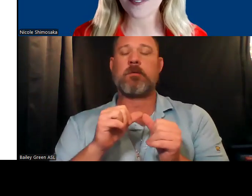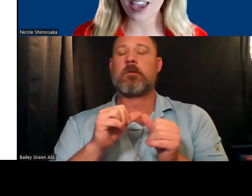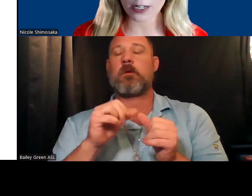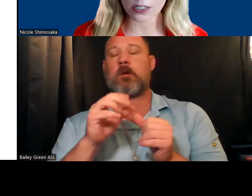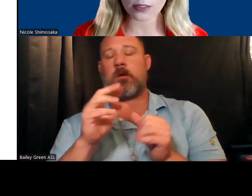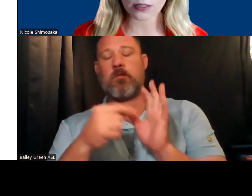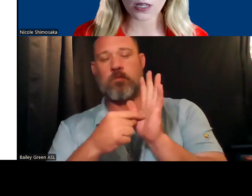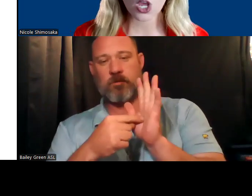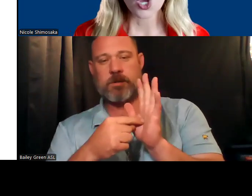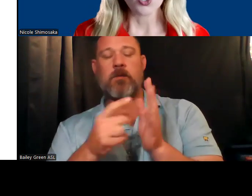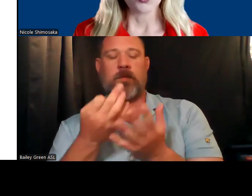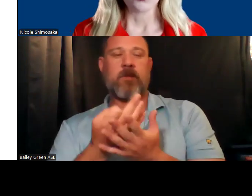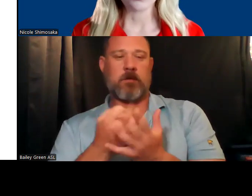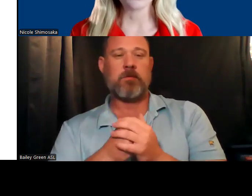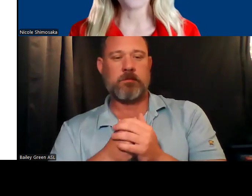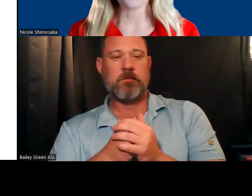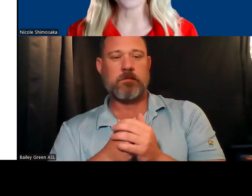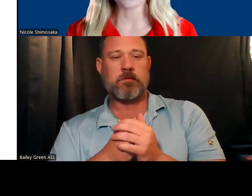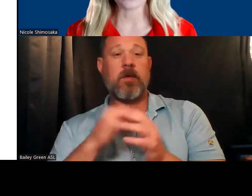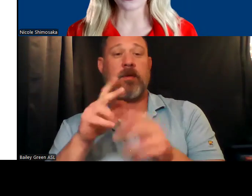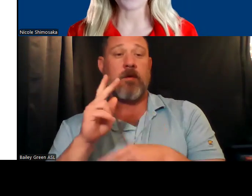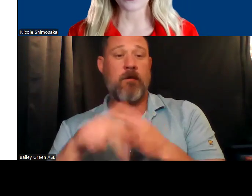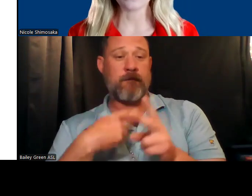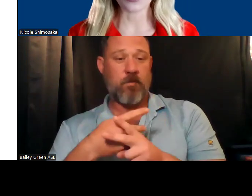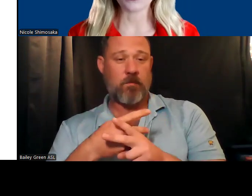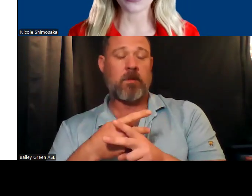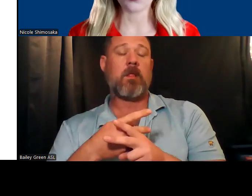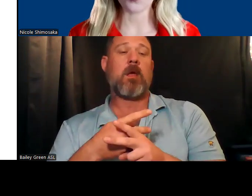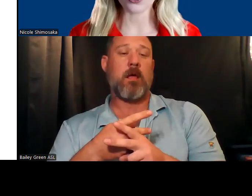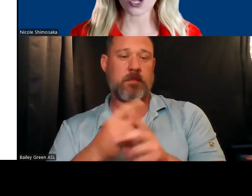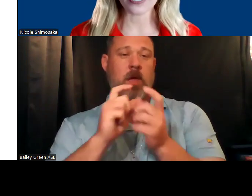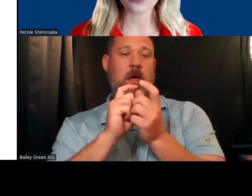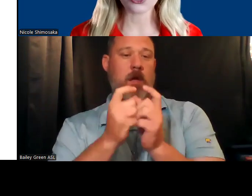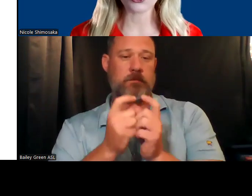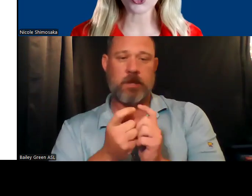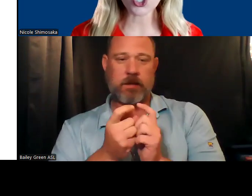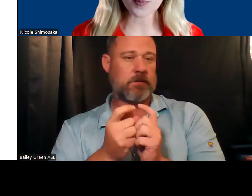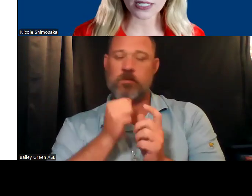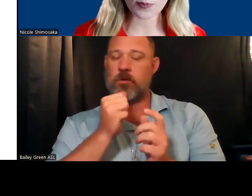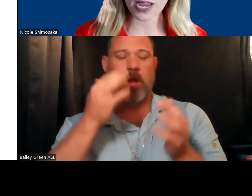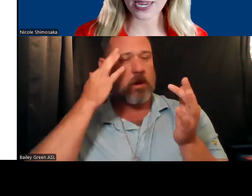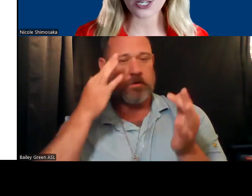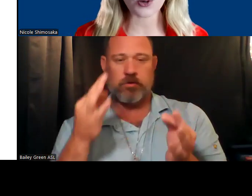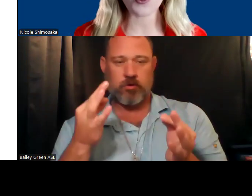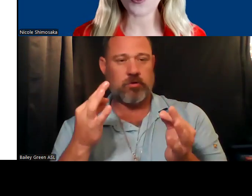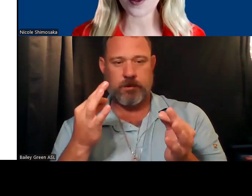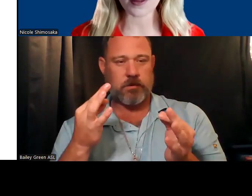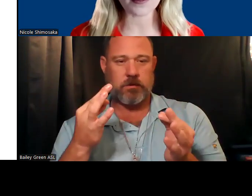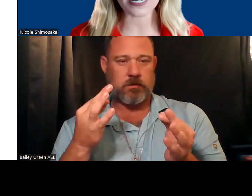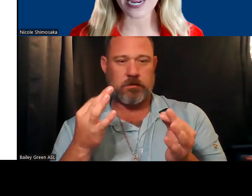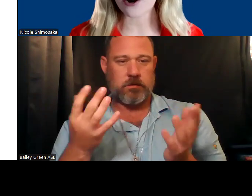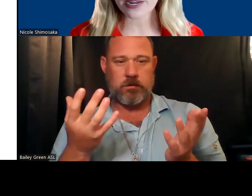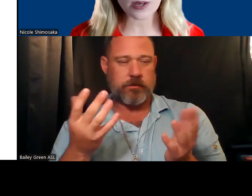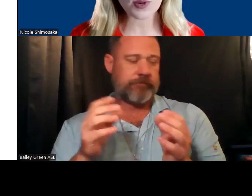the factors. This formula and the updates were not determined by,